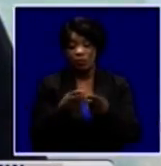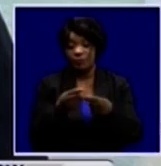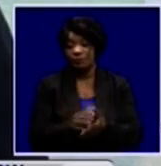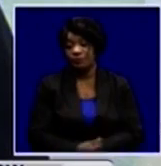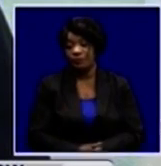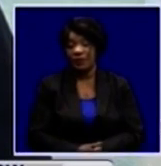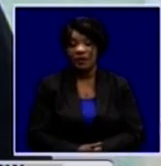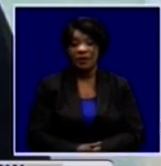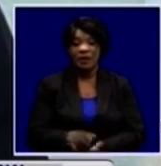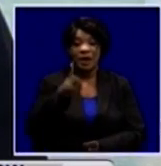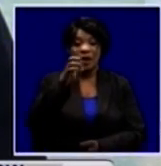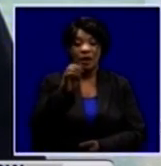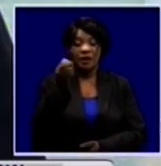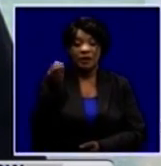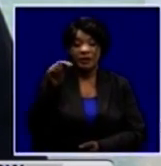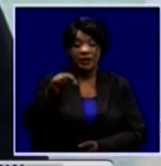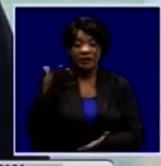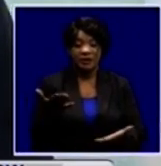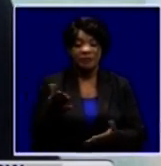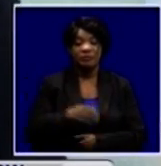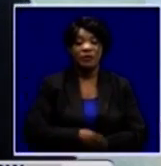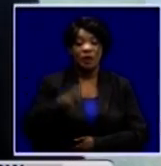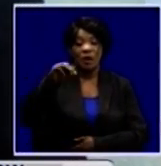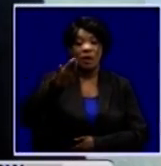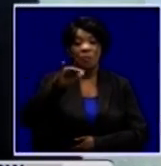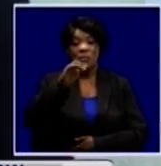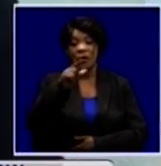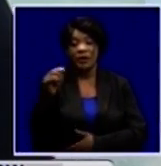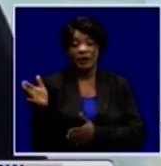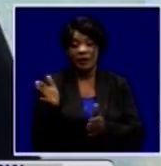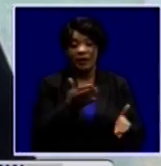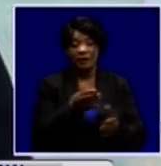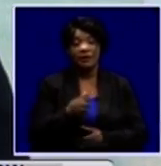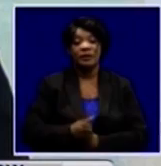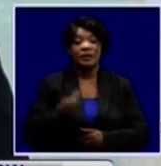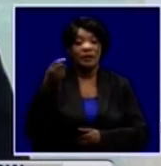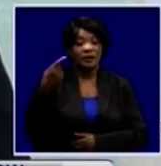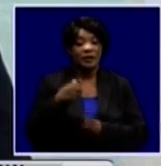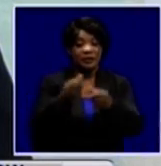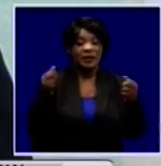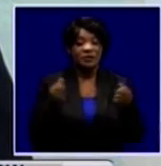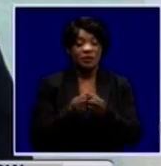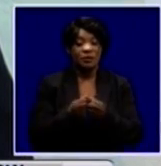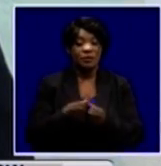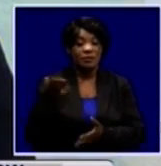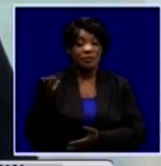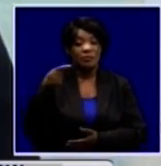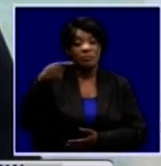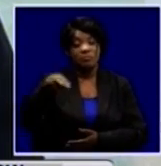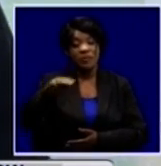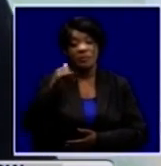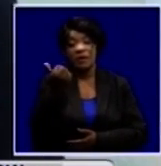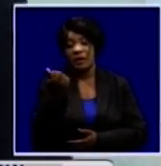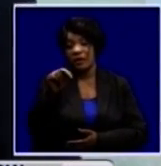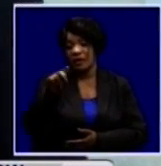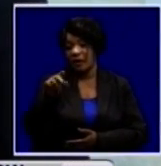Dini Mungomba, B.Y. Mwila, General Christon Tembo, Brigadier General Godfrey Mianda, and many others. At